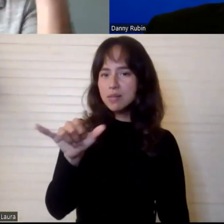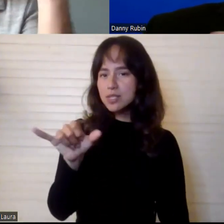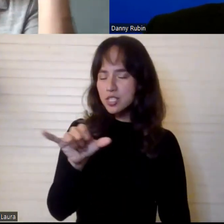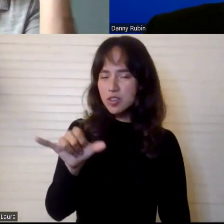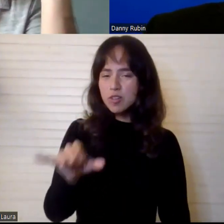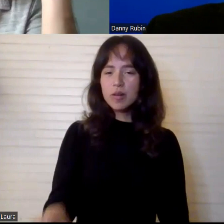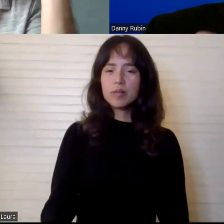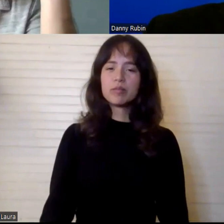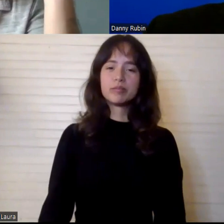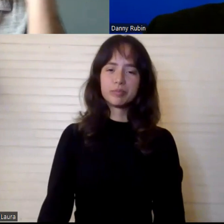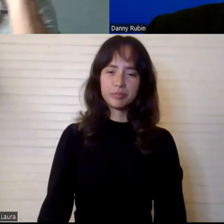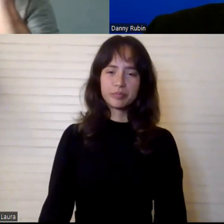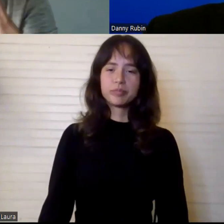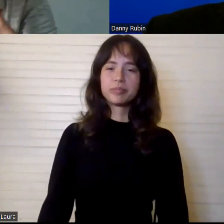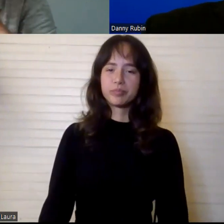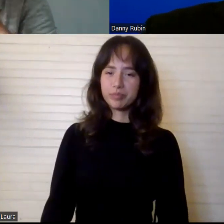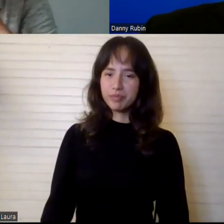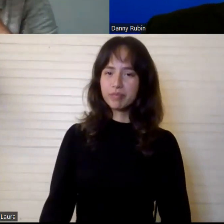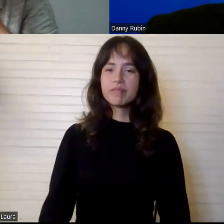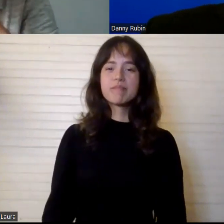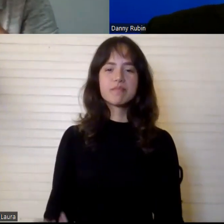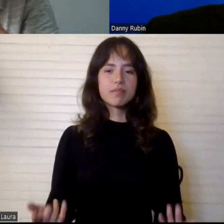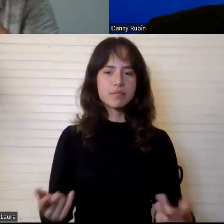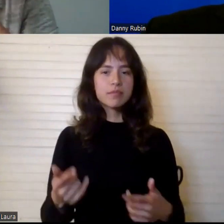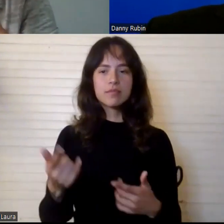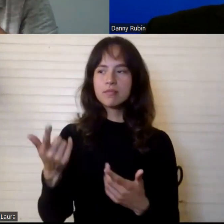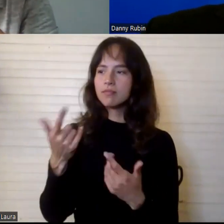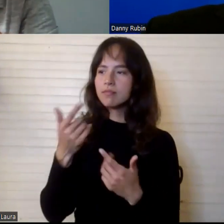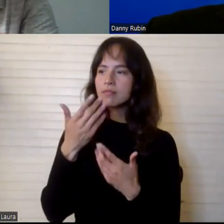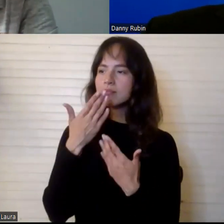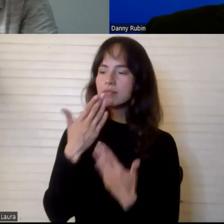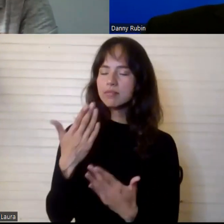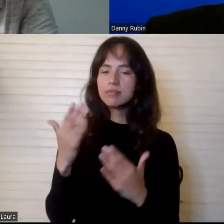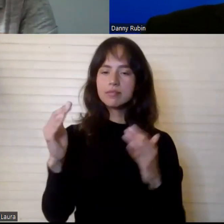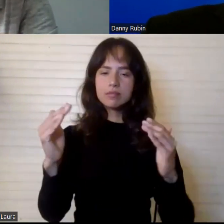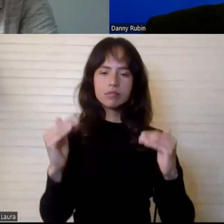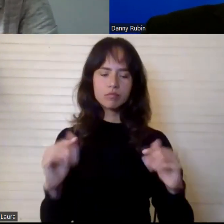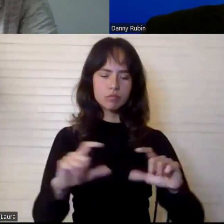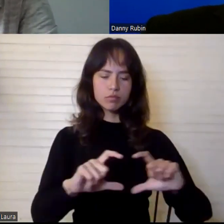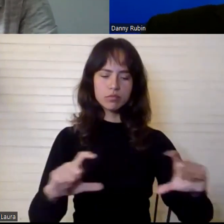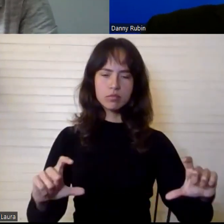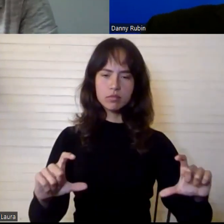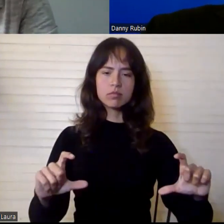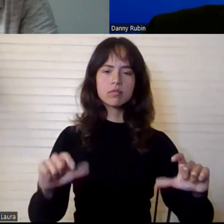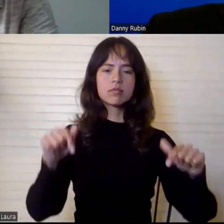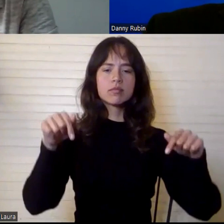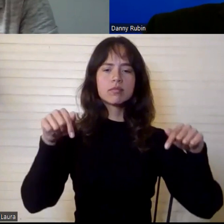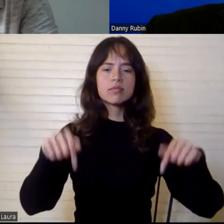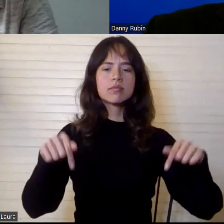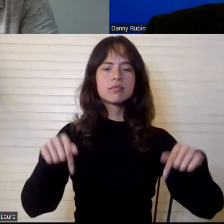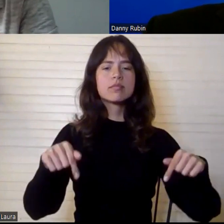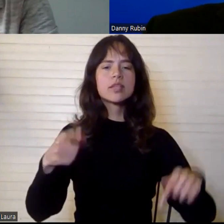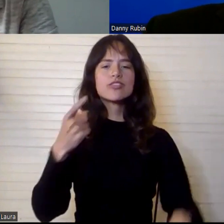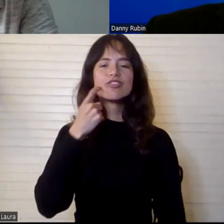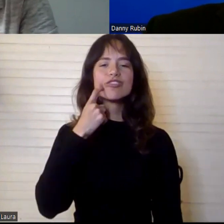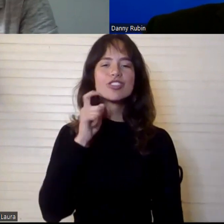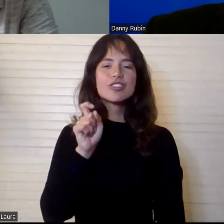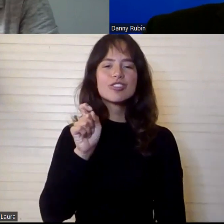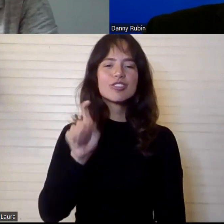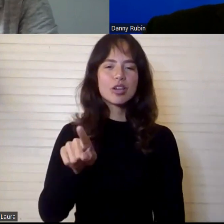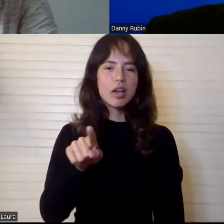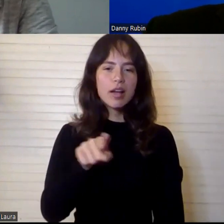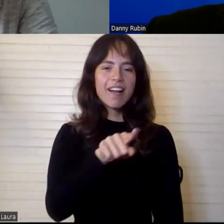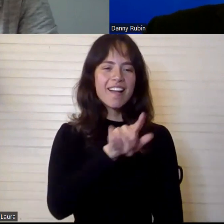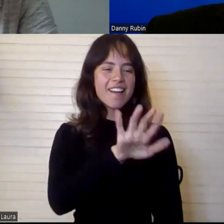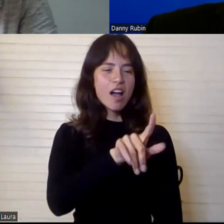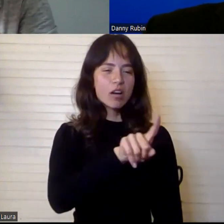we had a similar question to mine from, if I'm saying this right, Ariane from Rock Ridge High School. Thank you for your question. It was essentially what I asked, and I